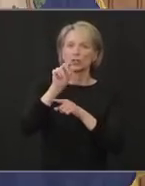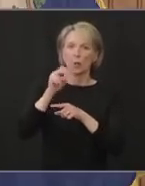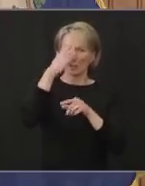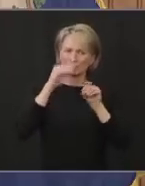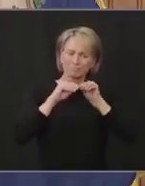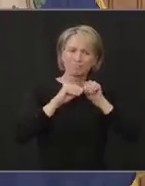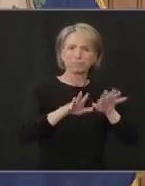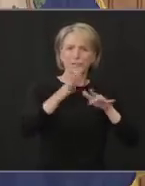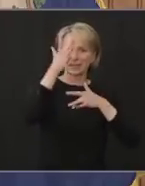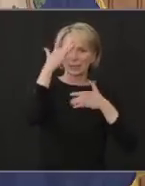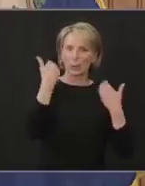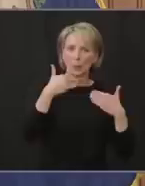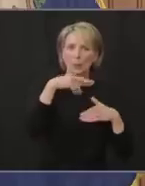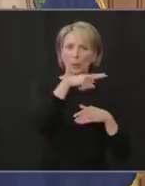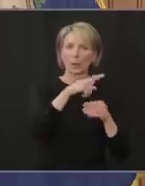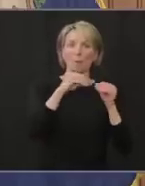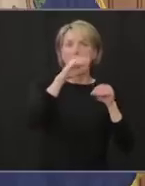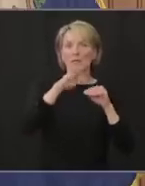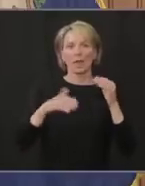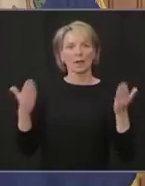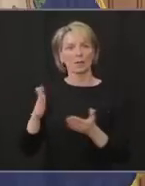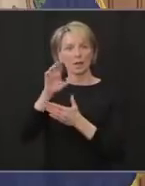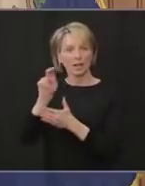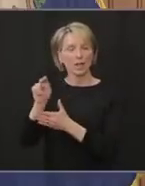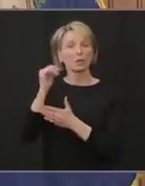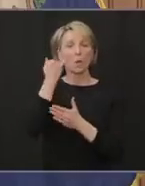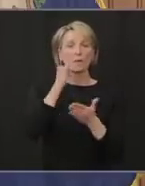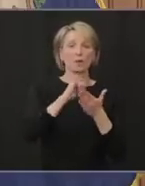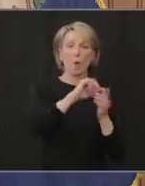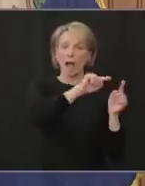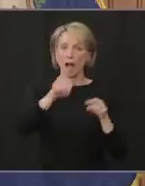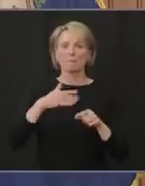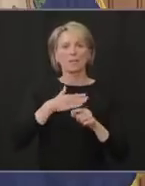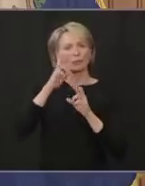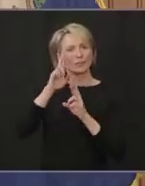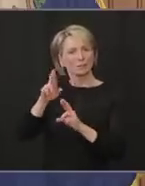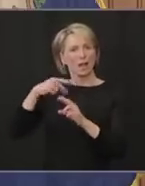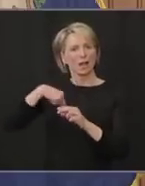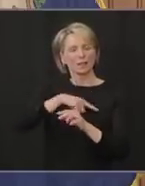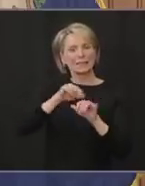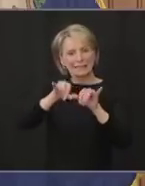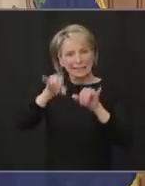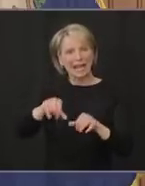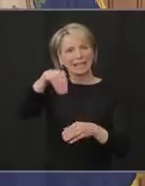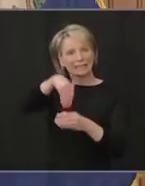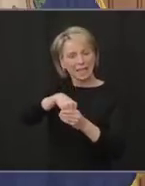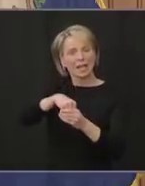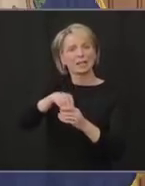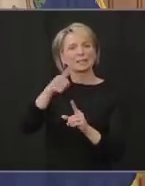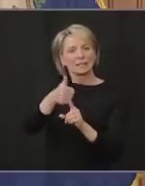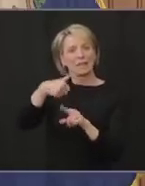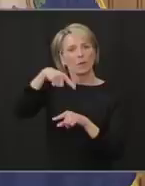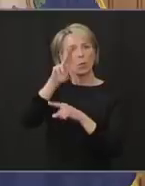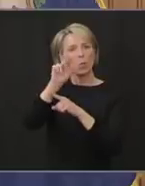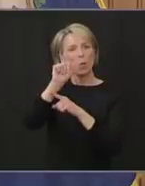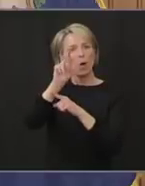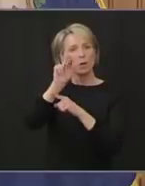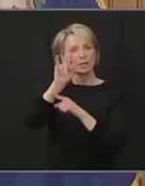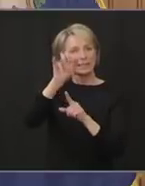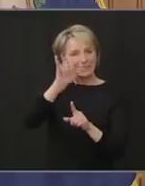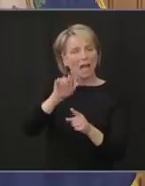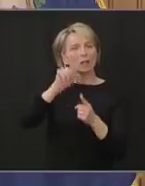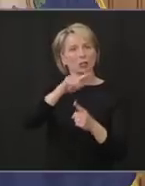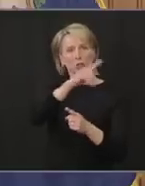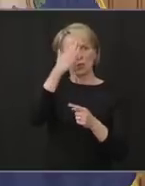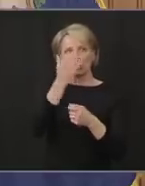10 compared to Litchfield County. And if you come up, be respectful. Stay inside, self-quarantine until you know you're safe. Governor,